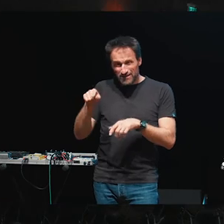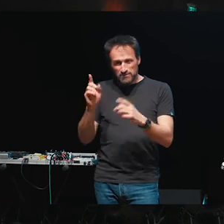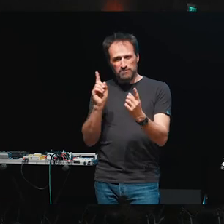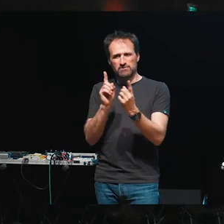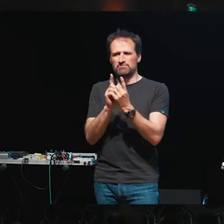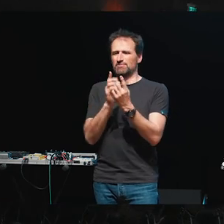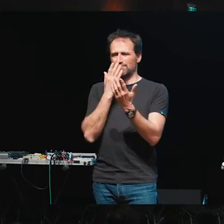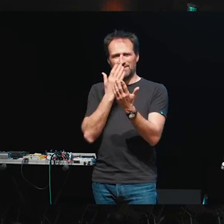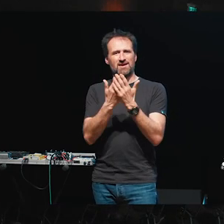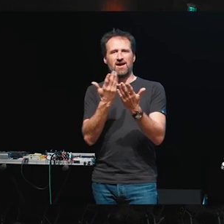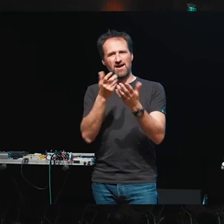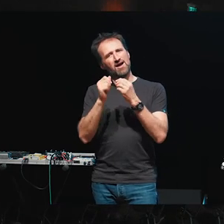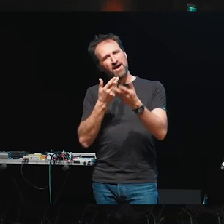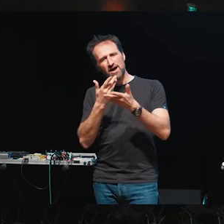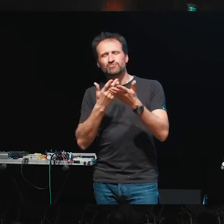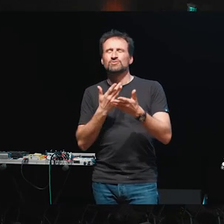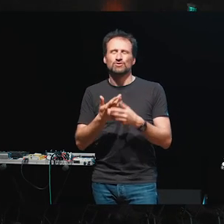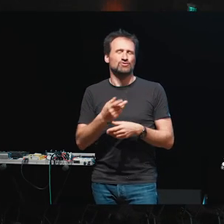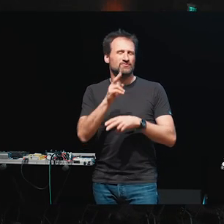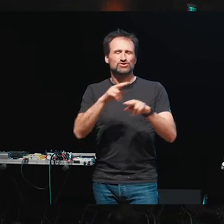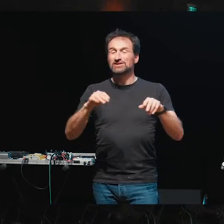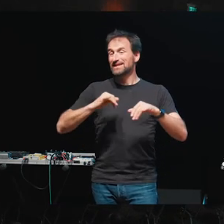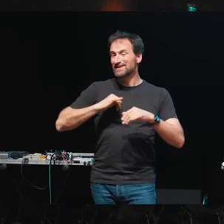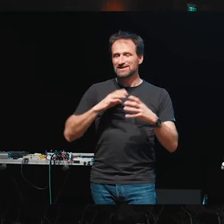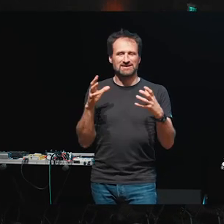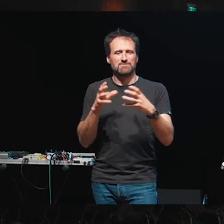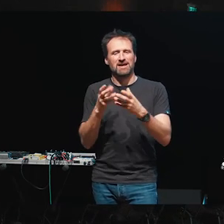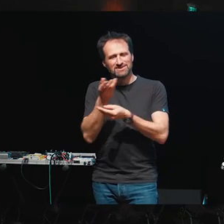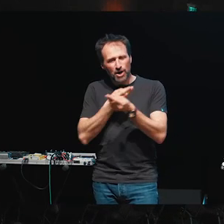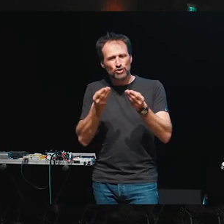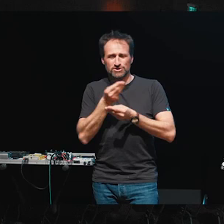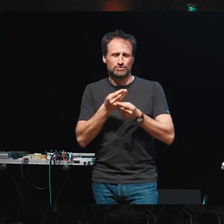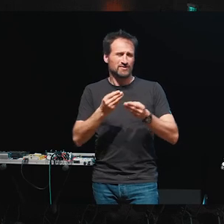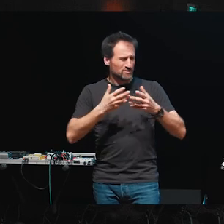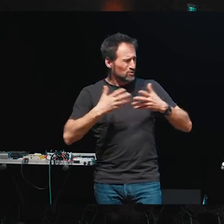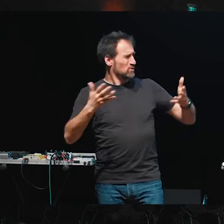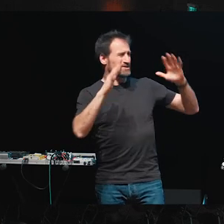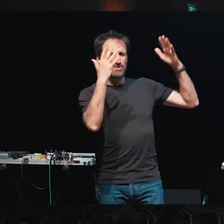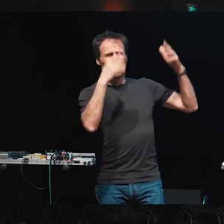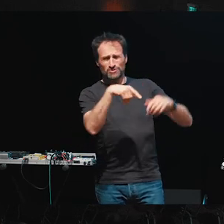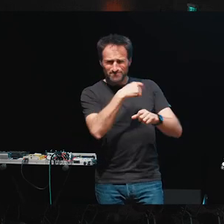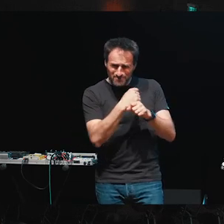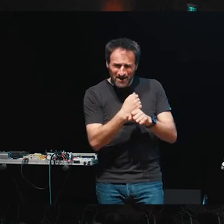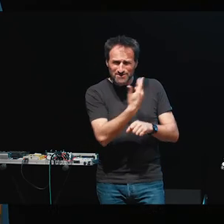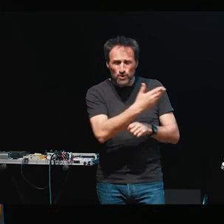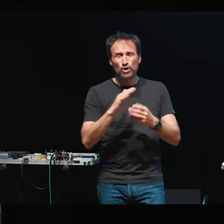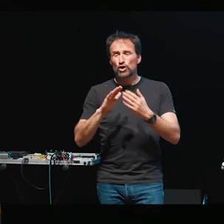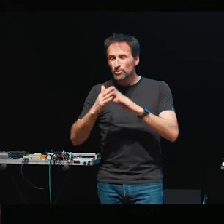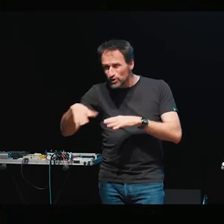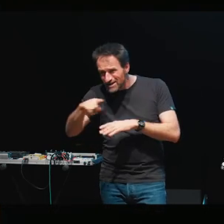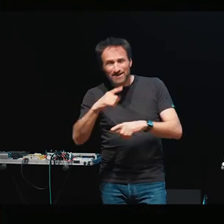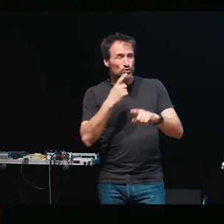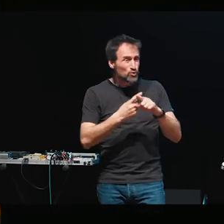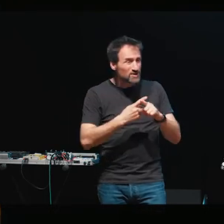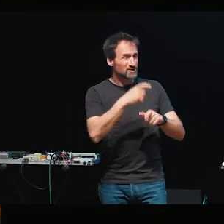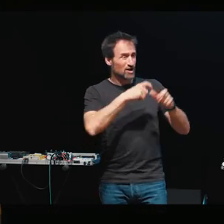amazing. And big applause to everybody here just actually doing this, like the community and the people doing it. I think